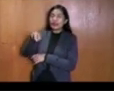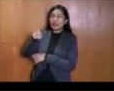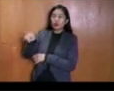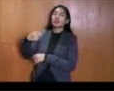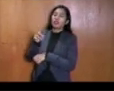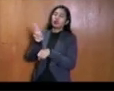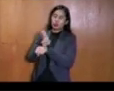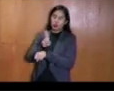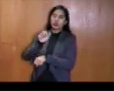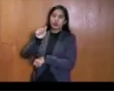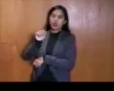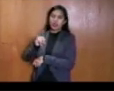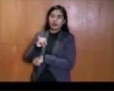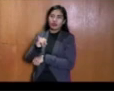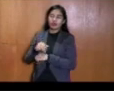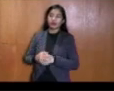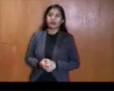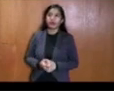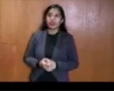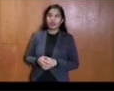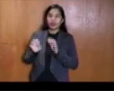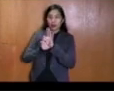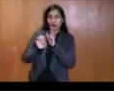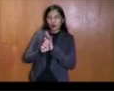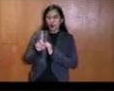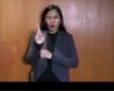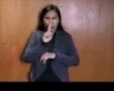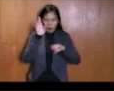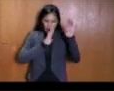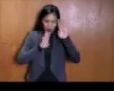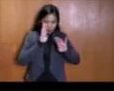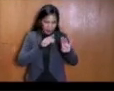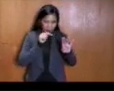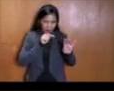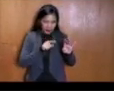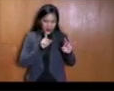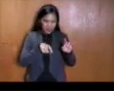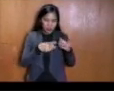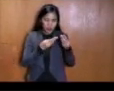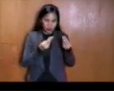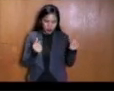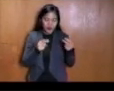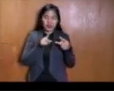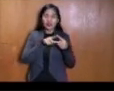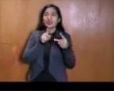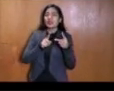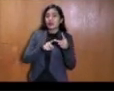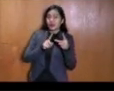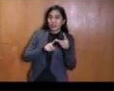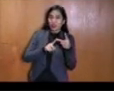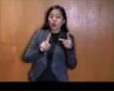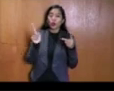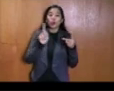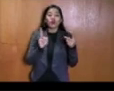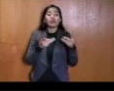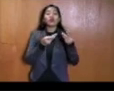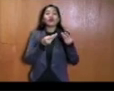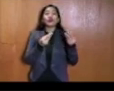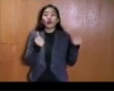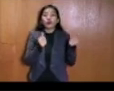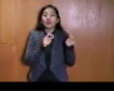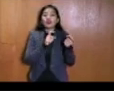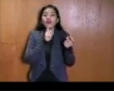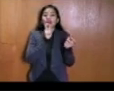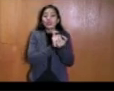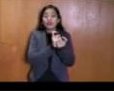the first question I usually ask, of course, is what problem needs to be solved? The second question I ask is, what does a solution look like without AI or